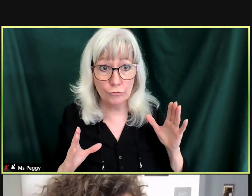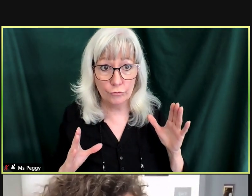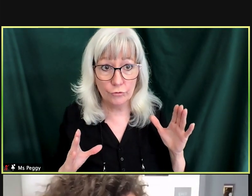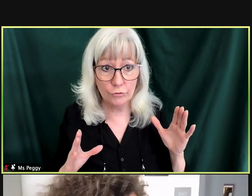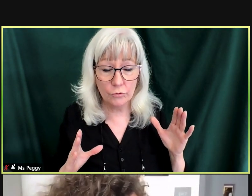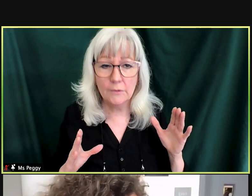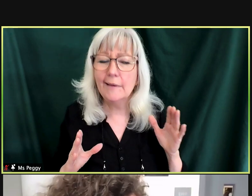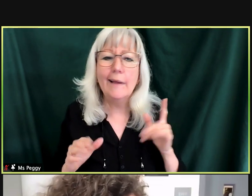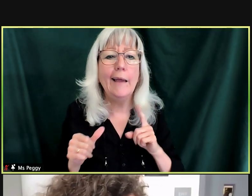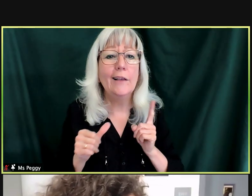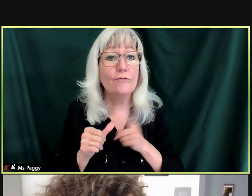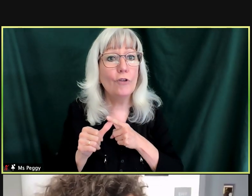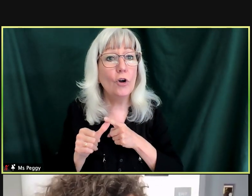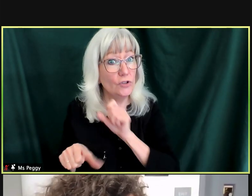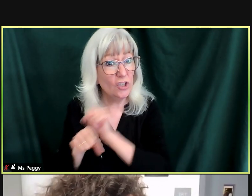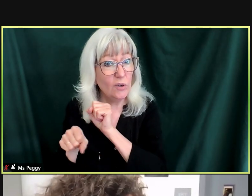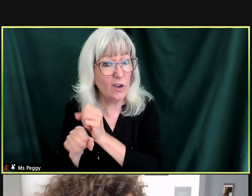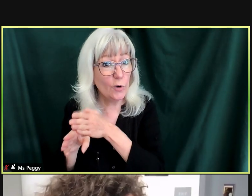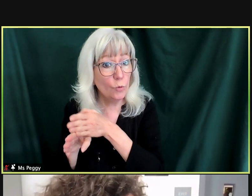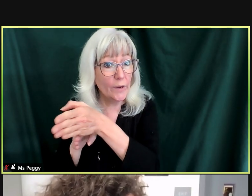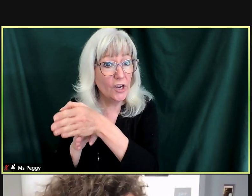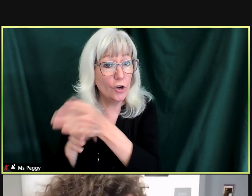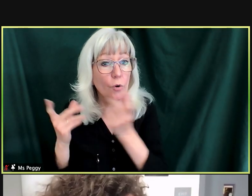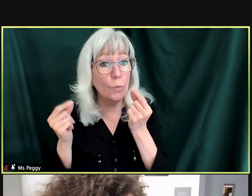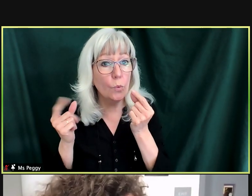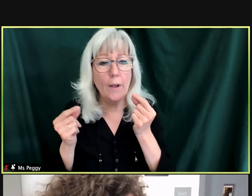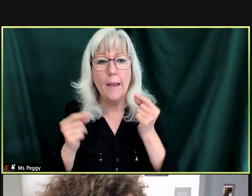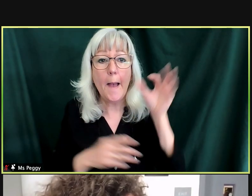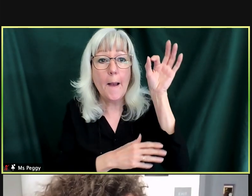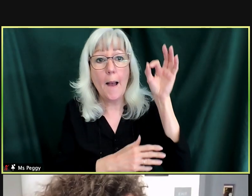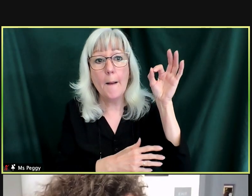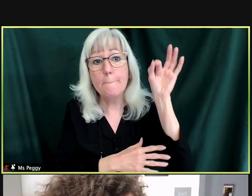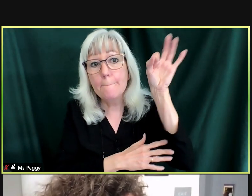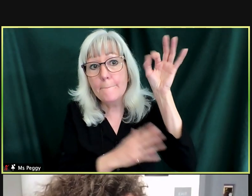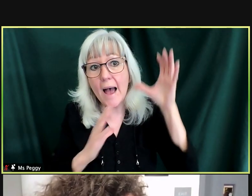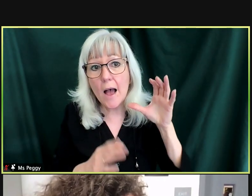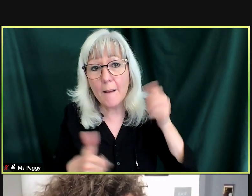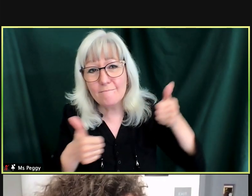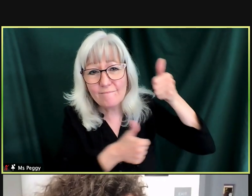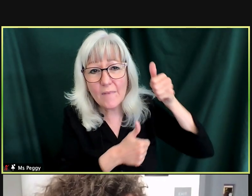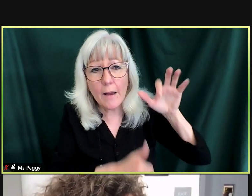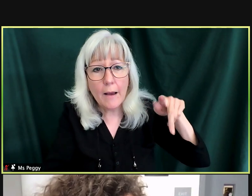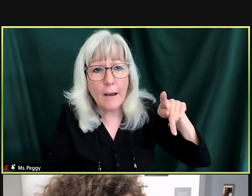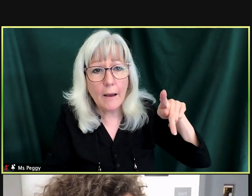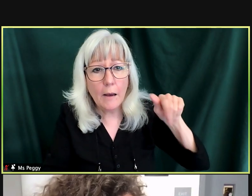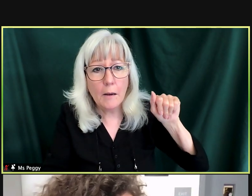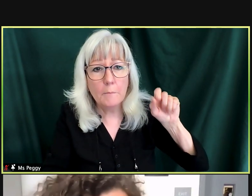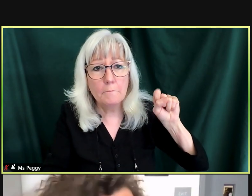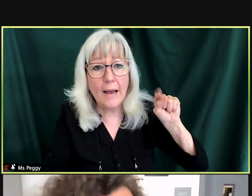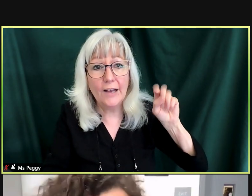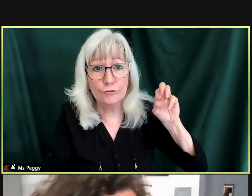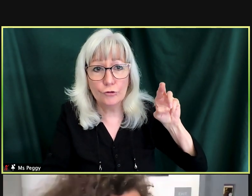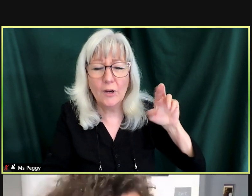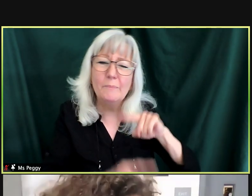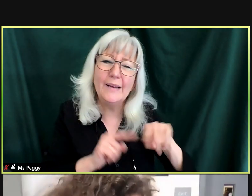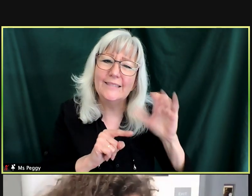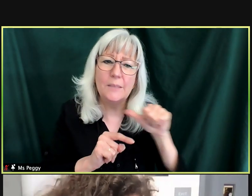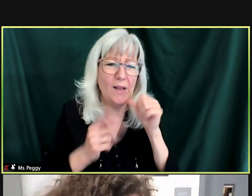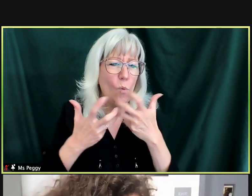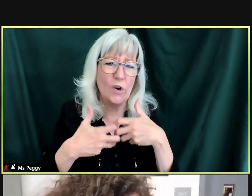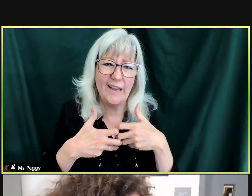and his first career was being a pastor, and he that didn't work out for